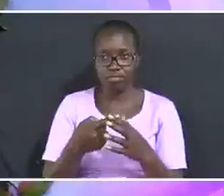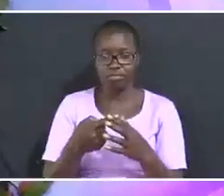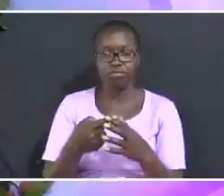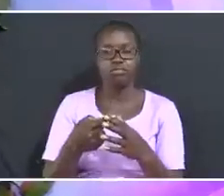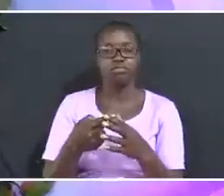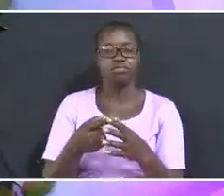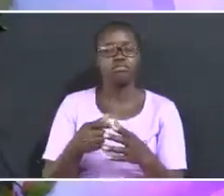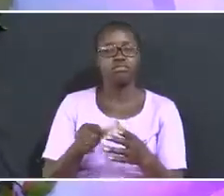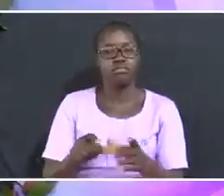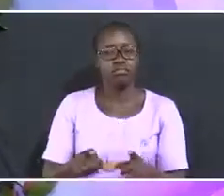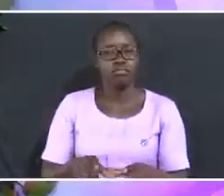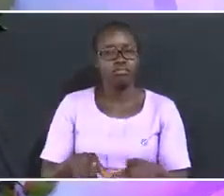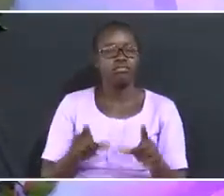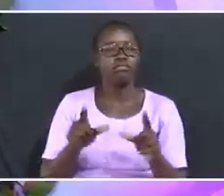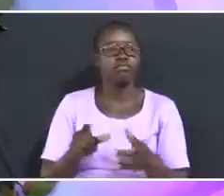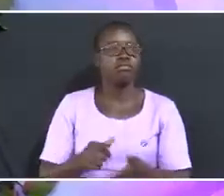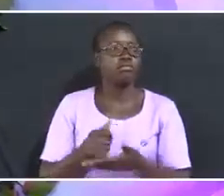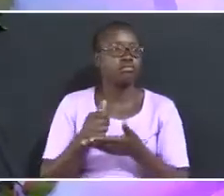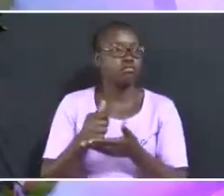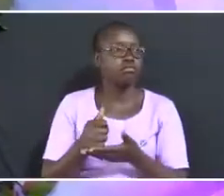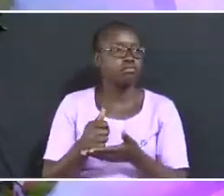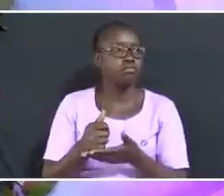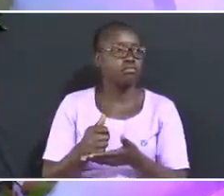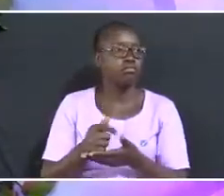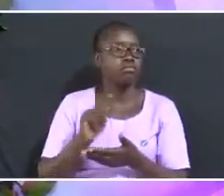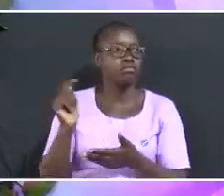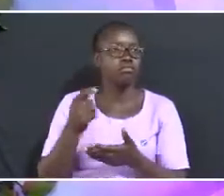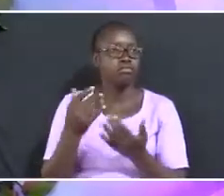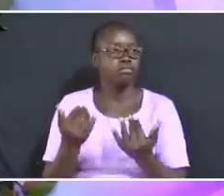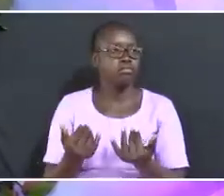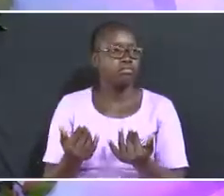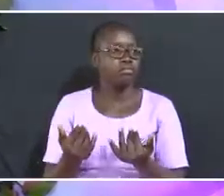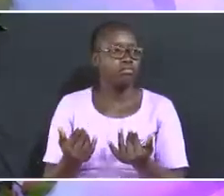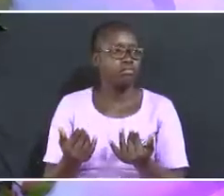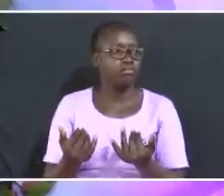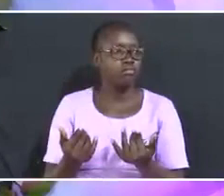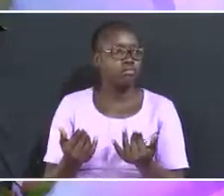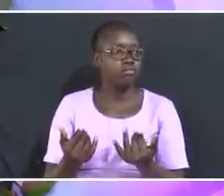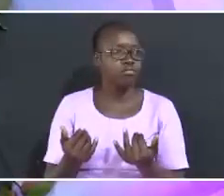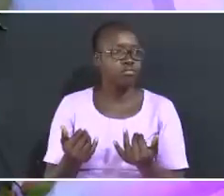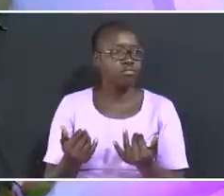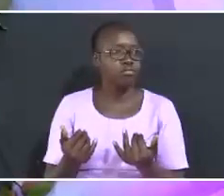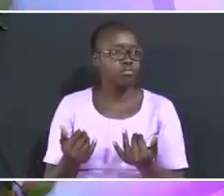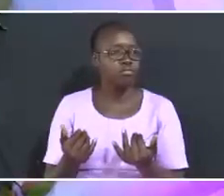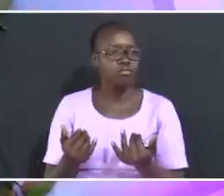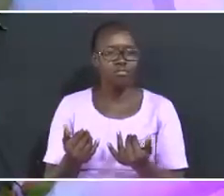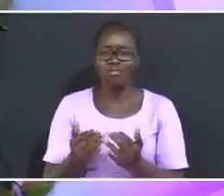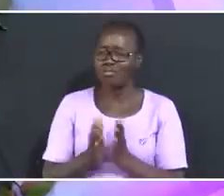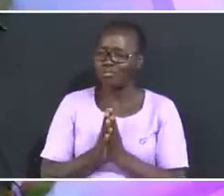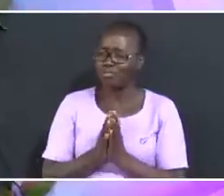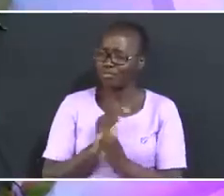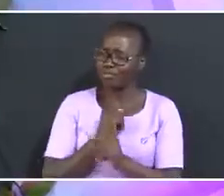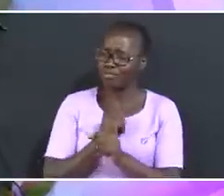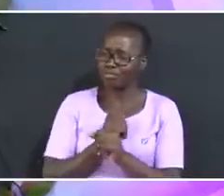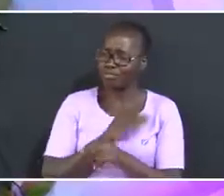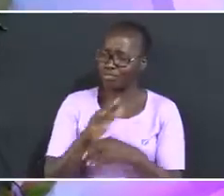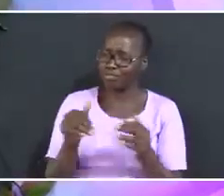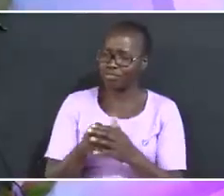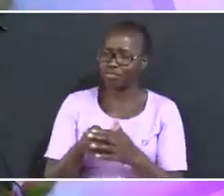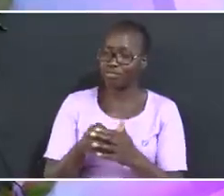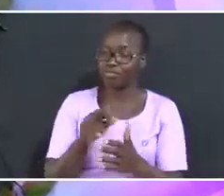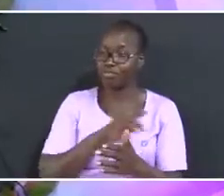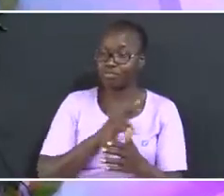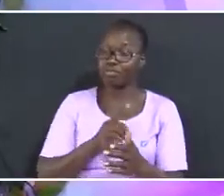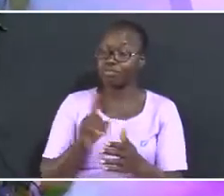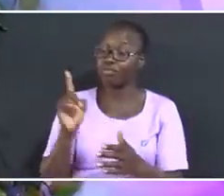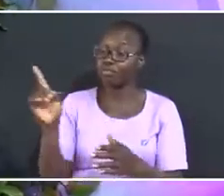know, even Kenya, which now is jealously protecting all religions, will one